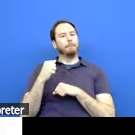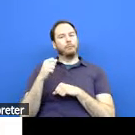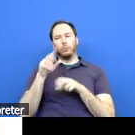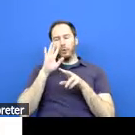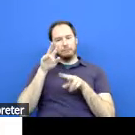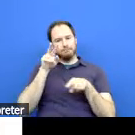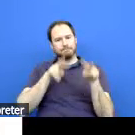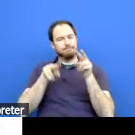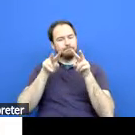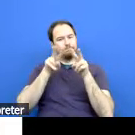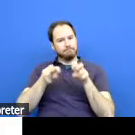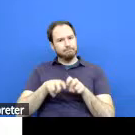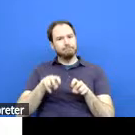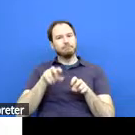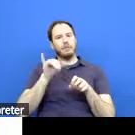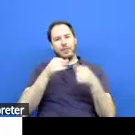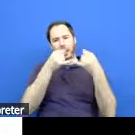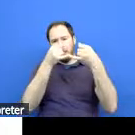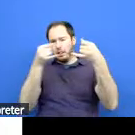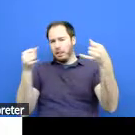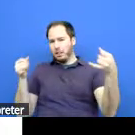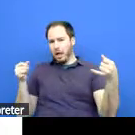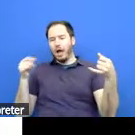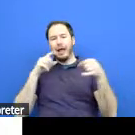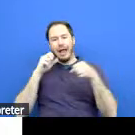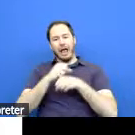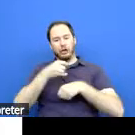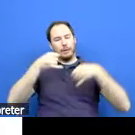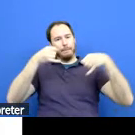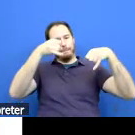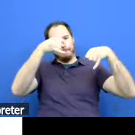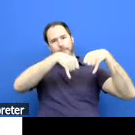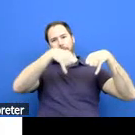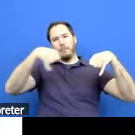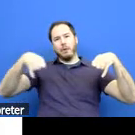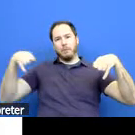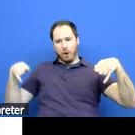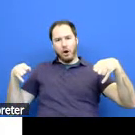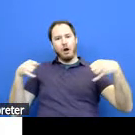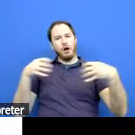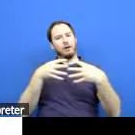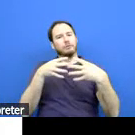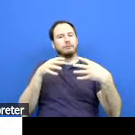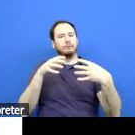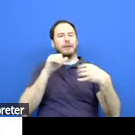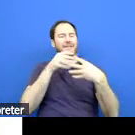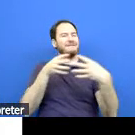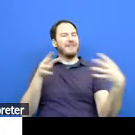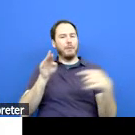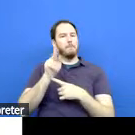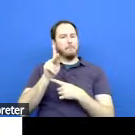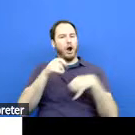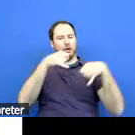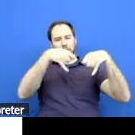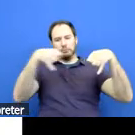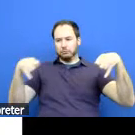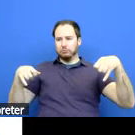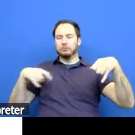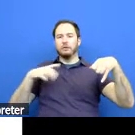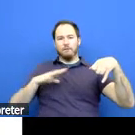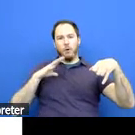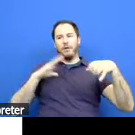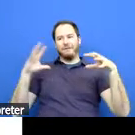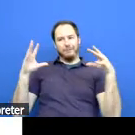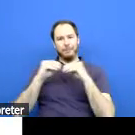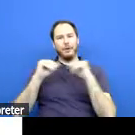that property line, actually mark it physically, and then set up a meeting with the homeowners association and actually walk it,